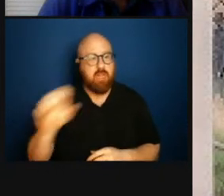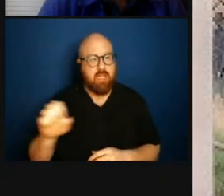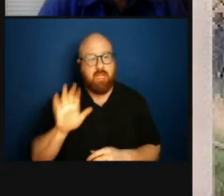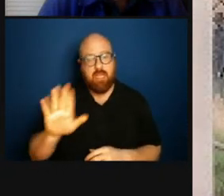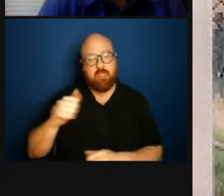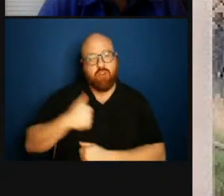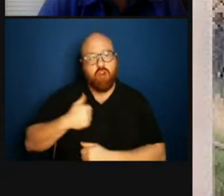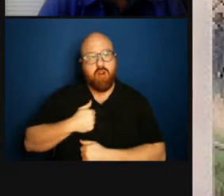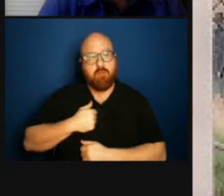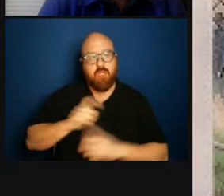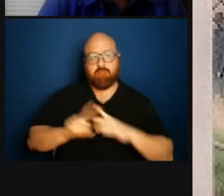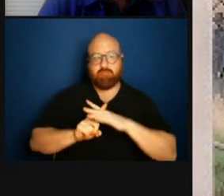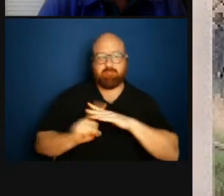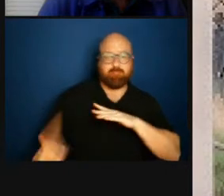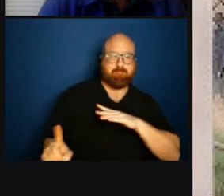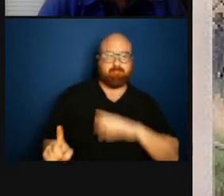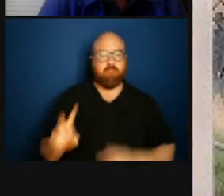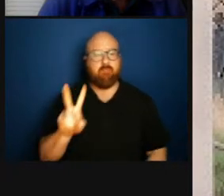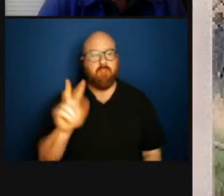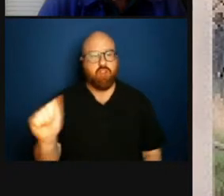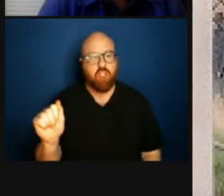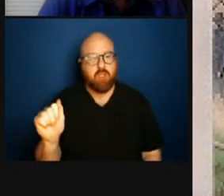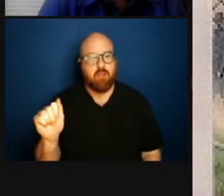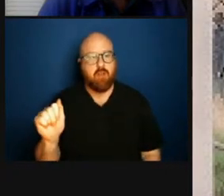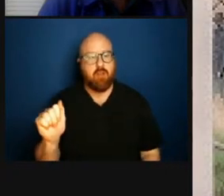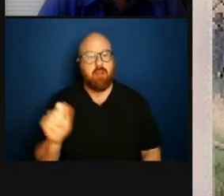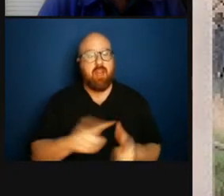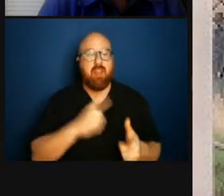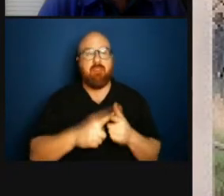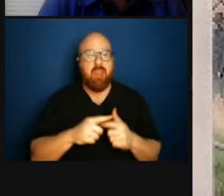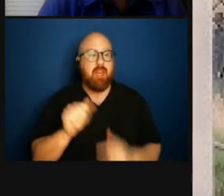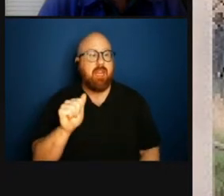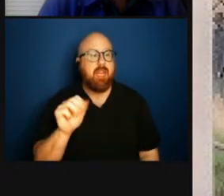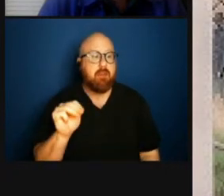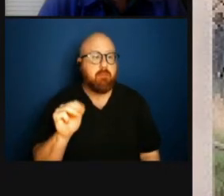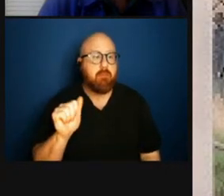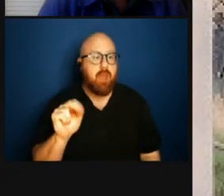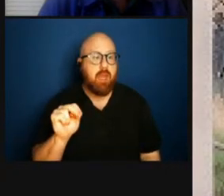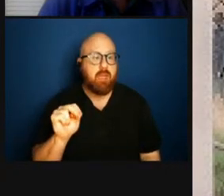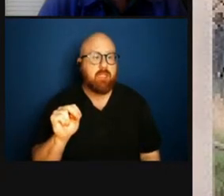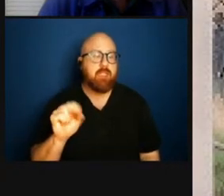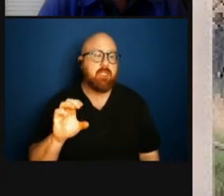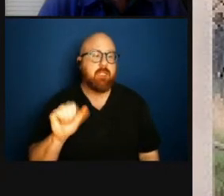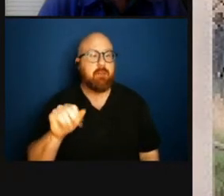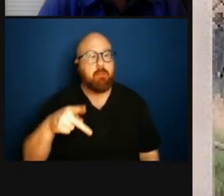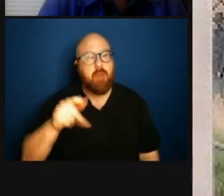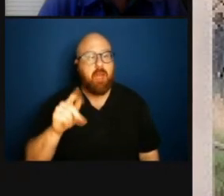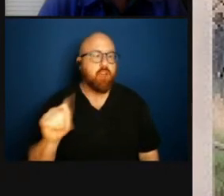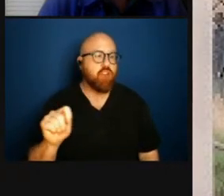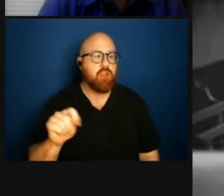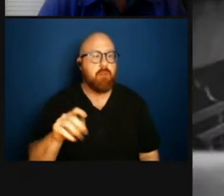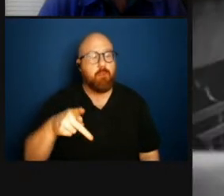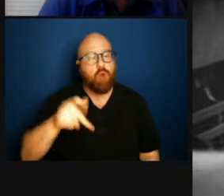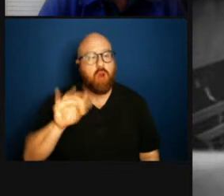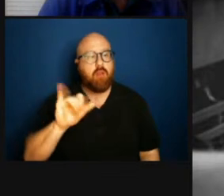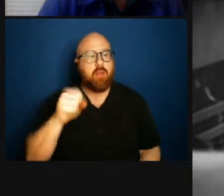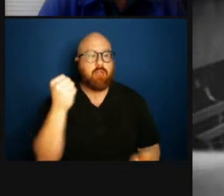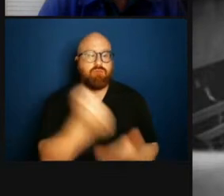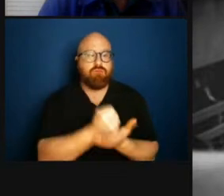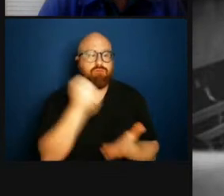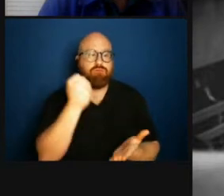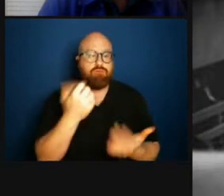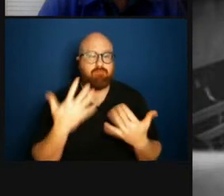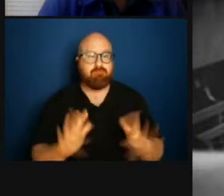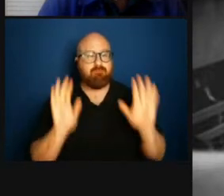to issue the Emancipation Proclamation, publicly changing the reason that the war was being fought. Next.